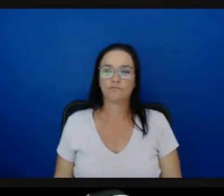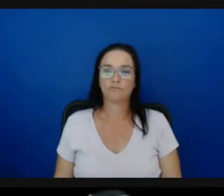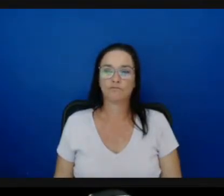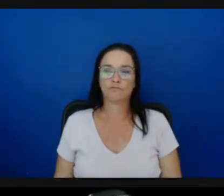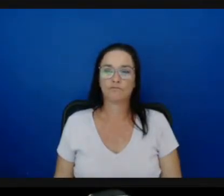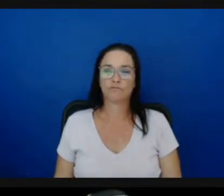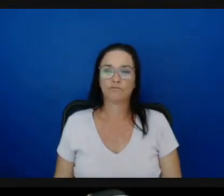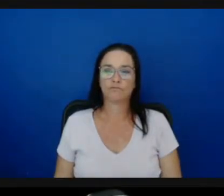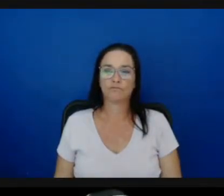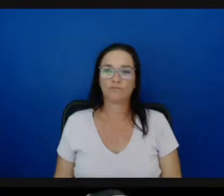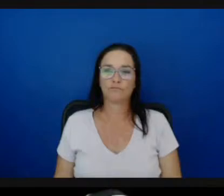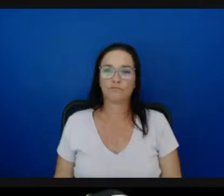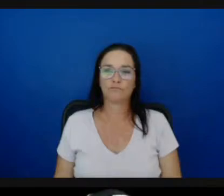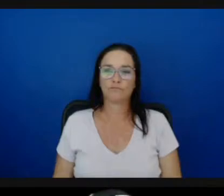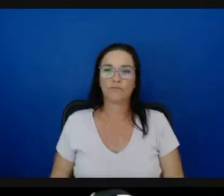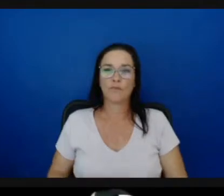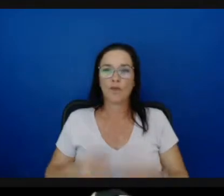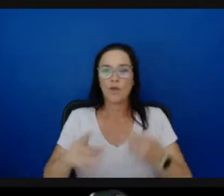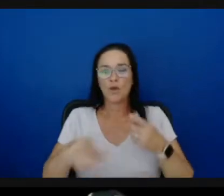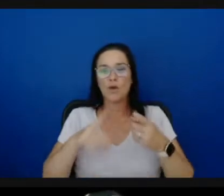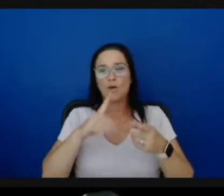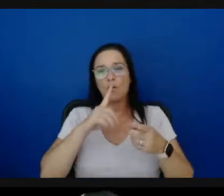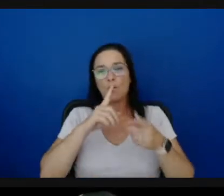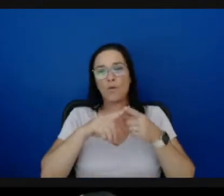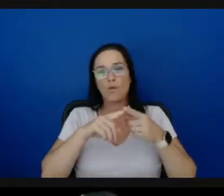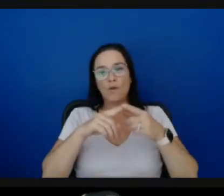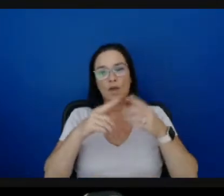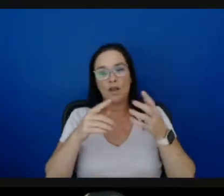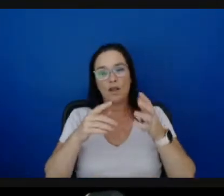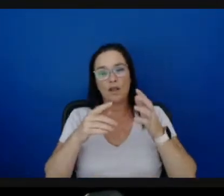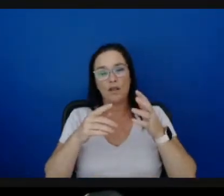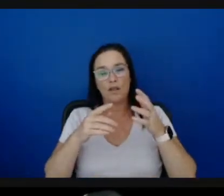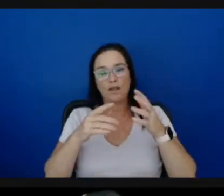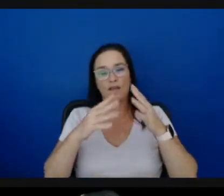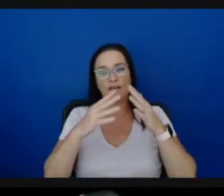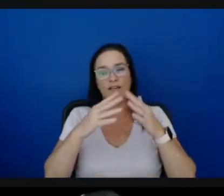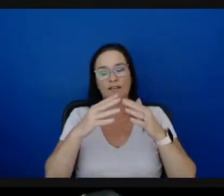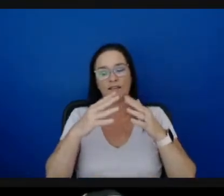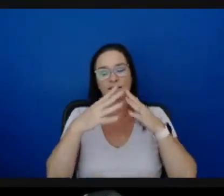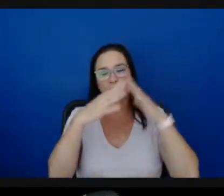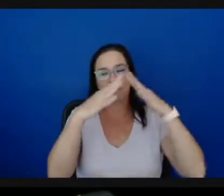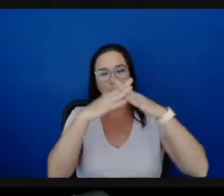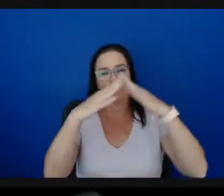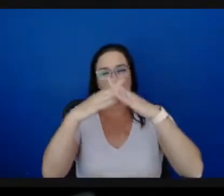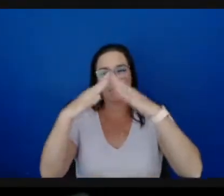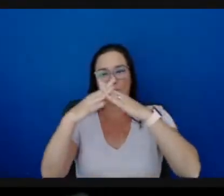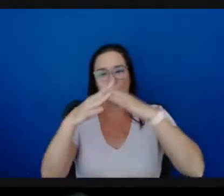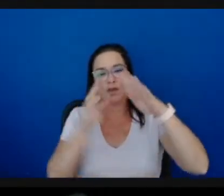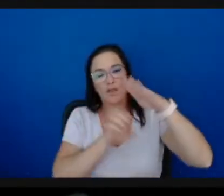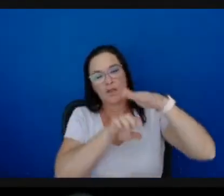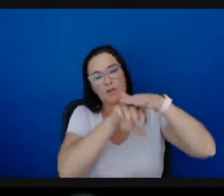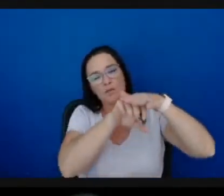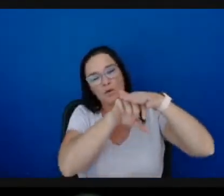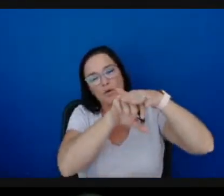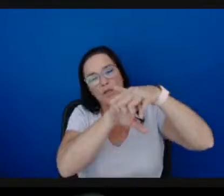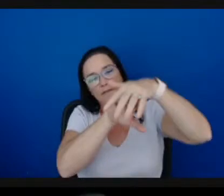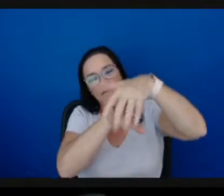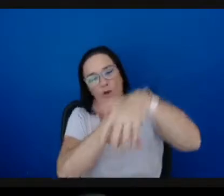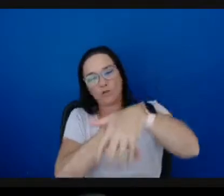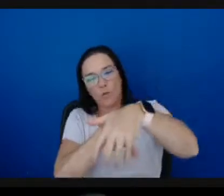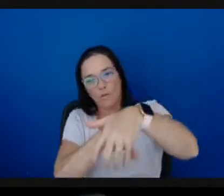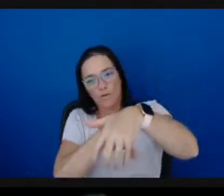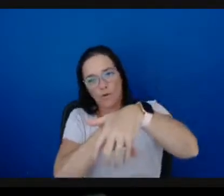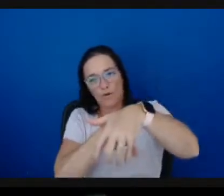As they reach the flow front, many fragments of clinker roll down to be overridden by the advancing flow, resulting in a